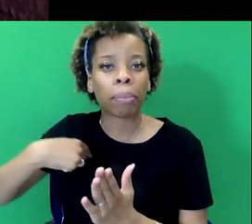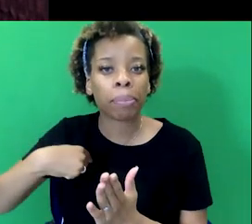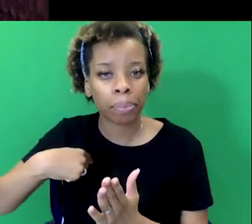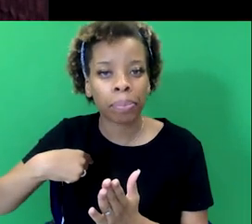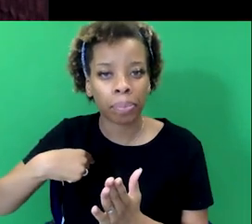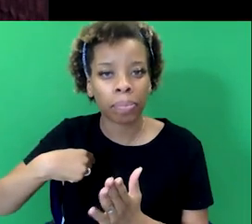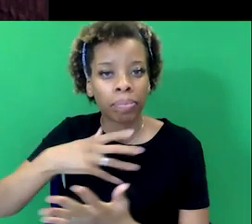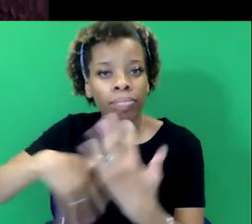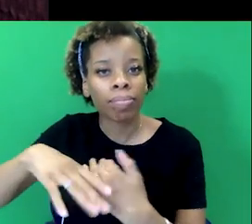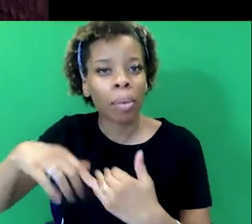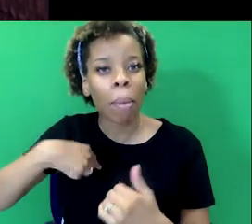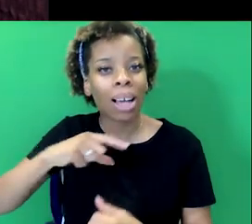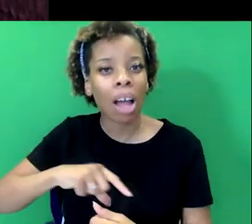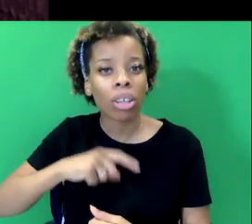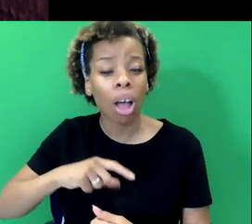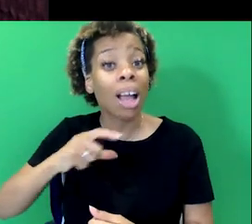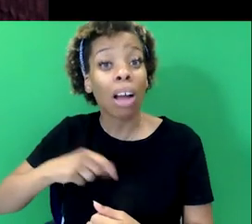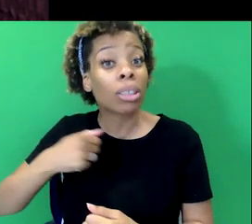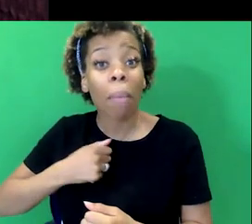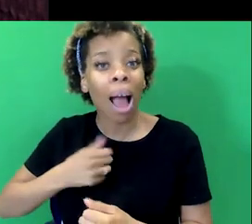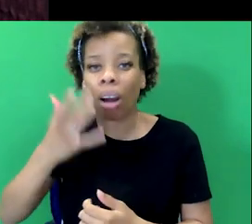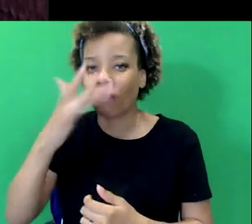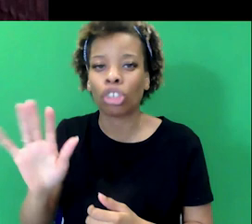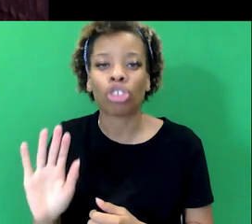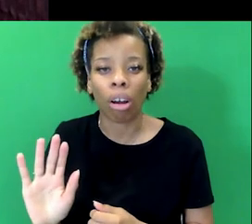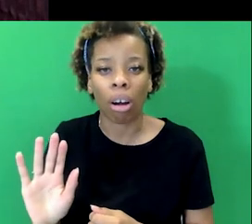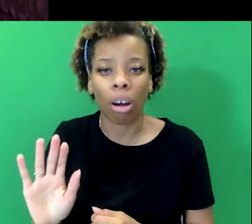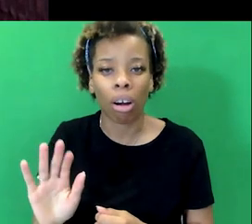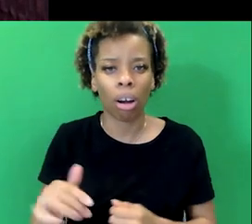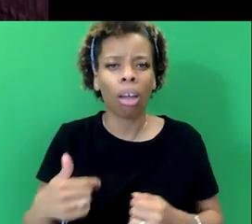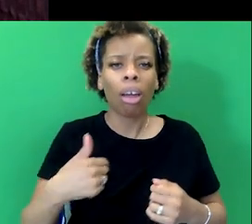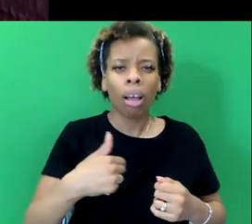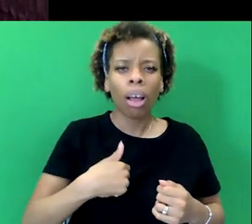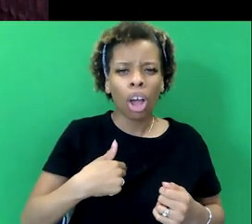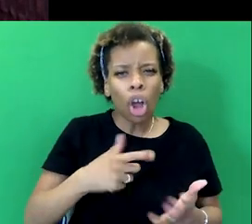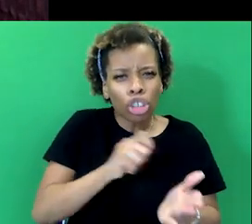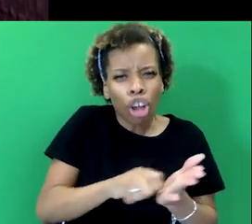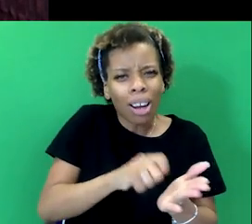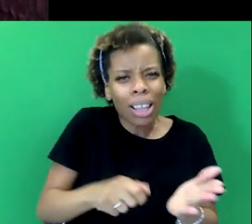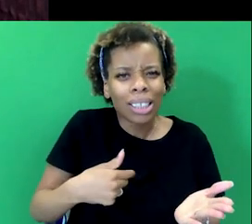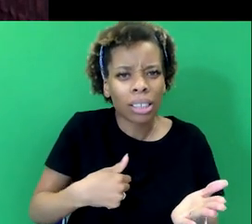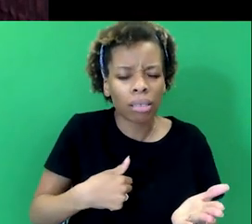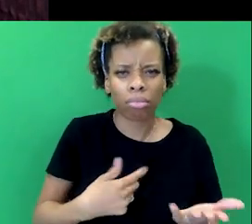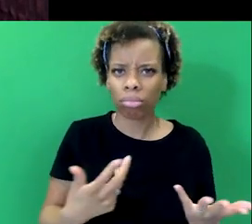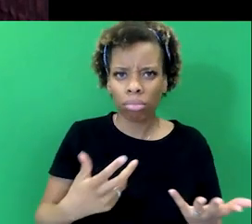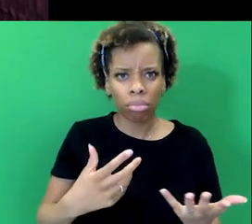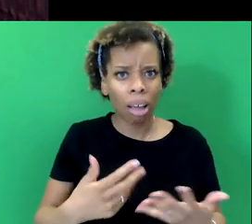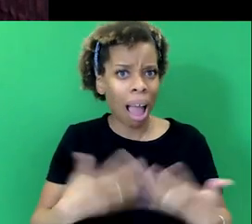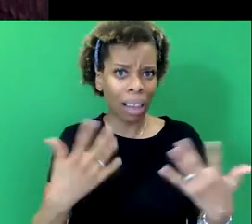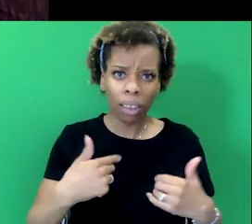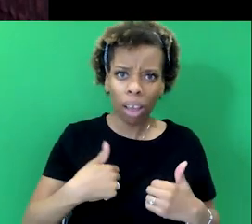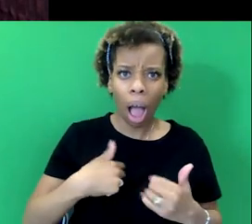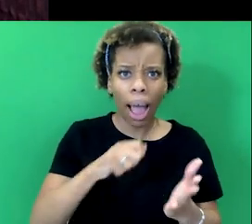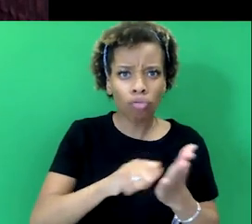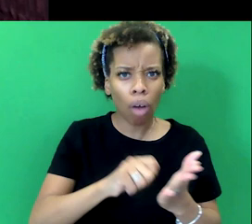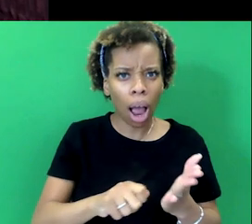Because again, where the journalism comes in, I'm very keen to defend anything that I write.